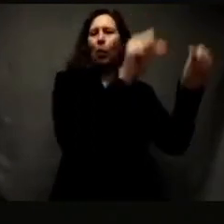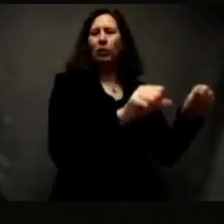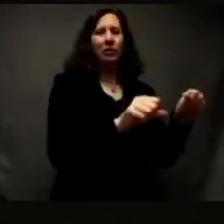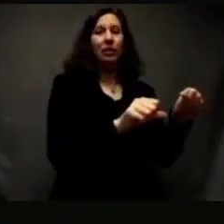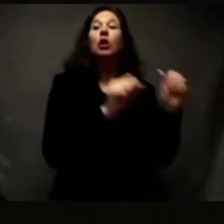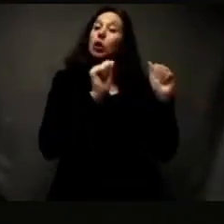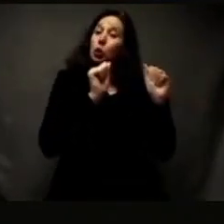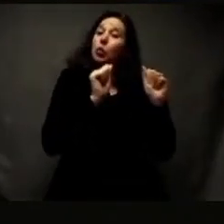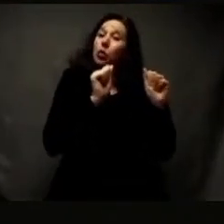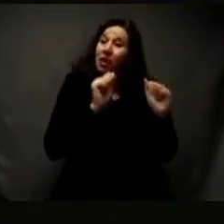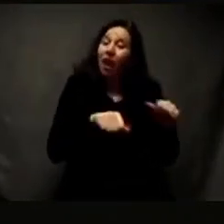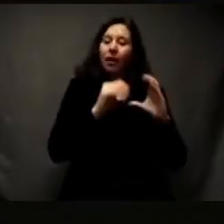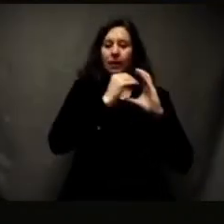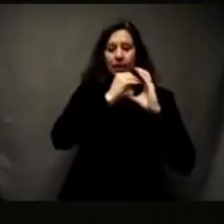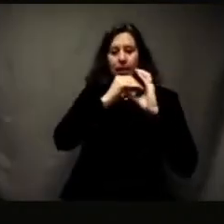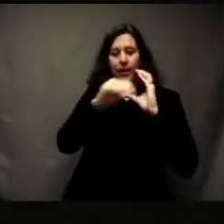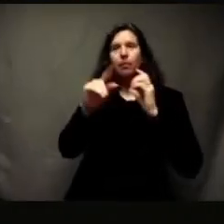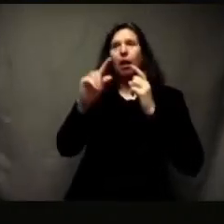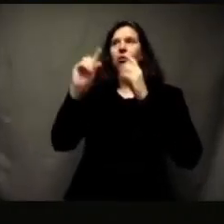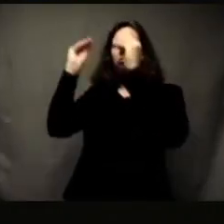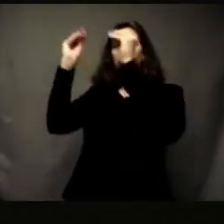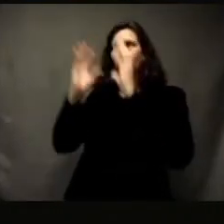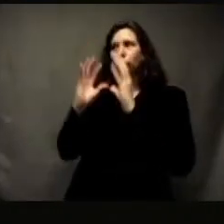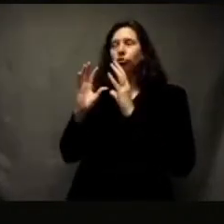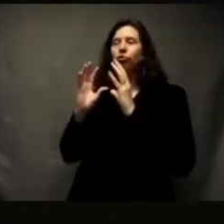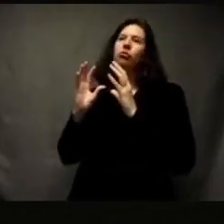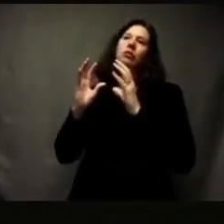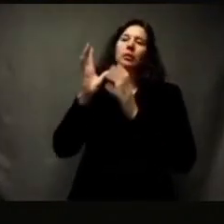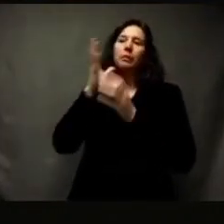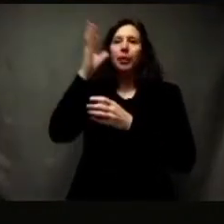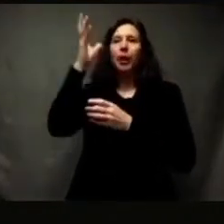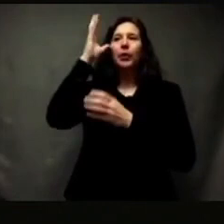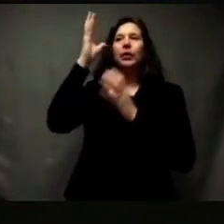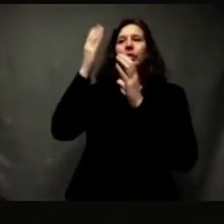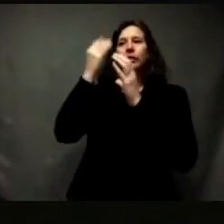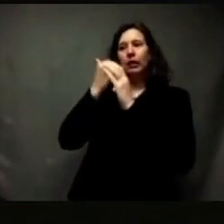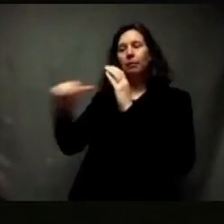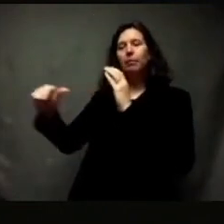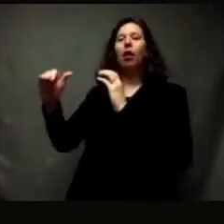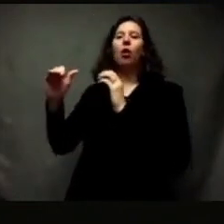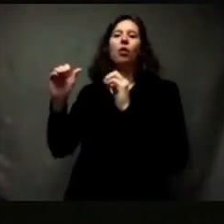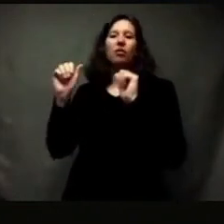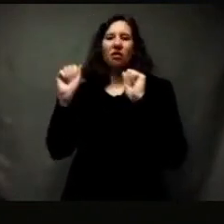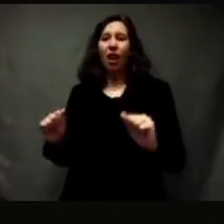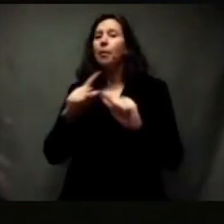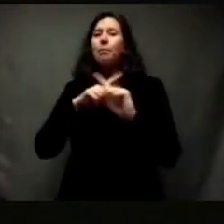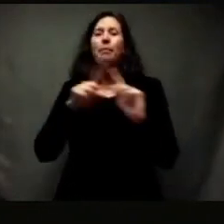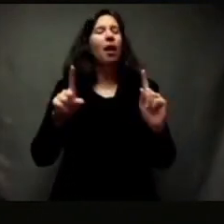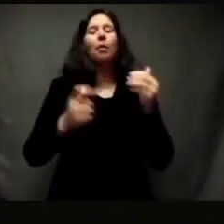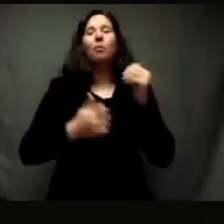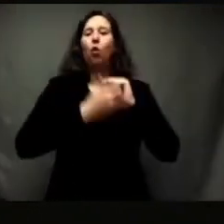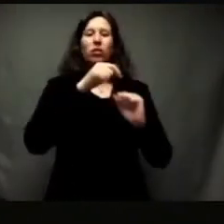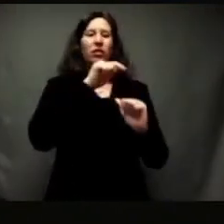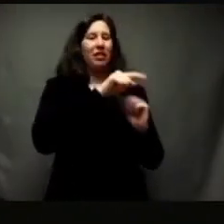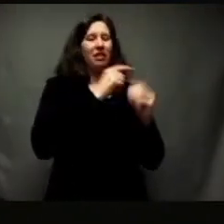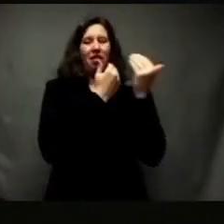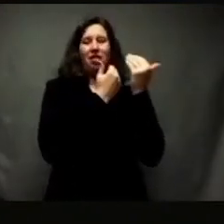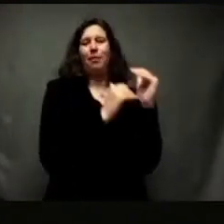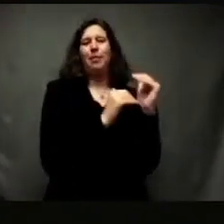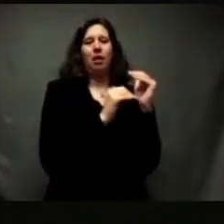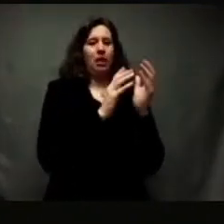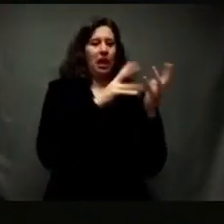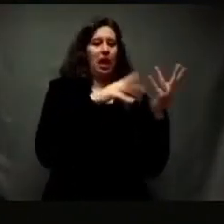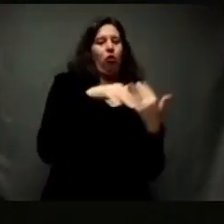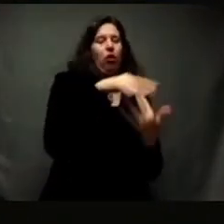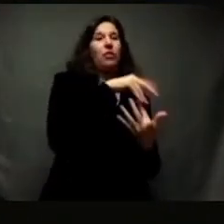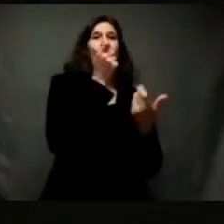email your projects to teachers and parents and interact that way, but for the most part, the interaction is fairly limited, and that's one of the